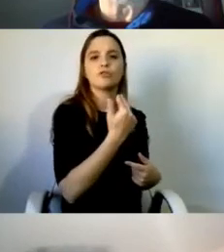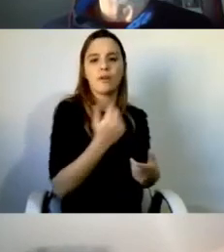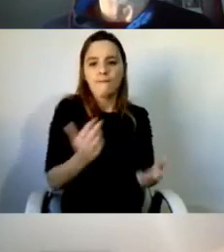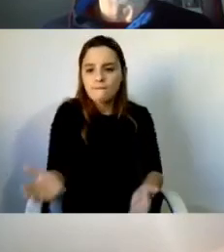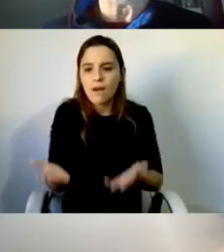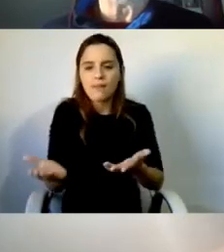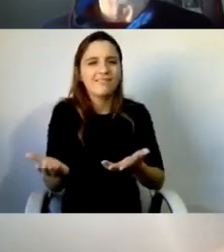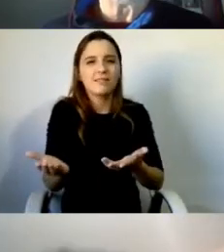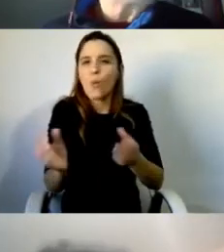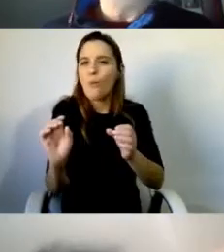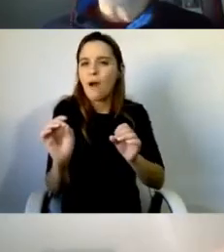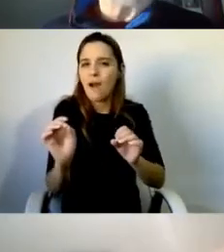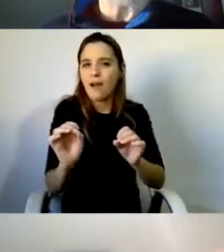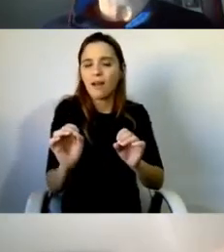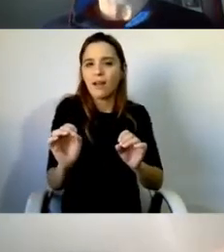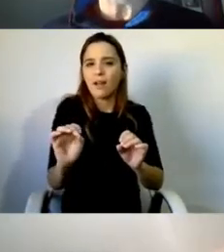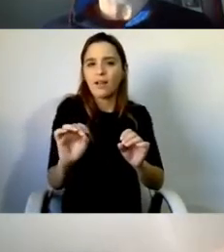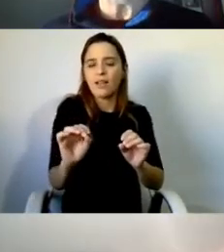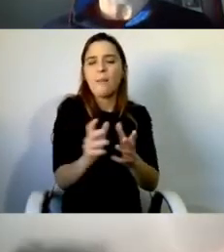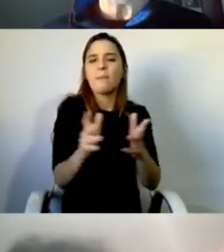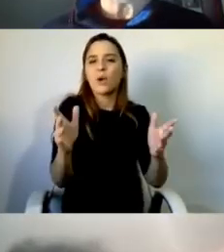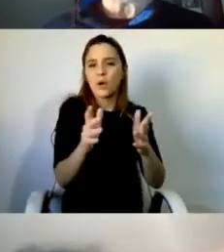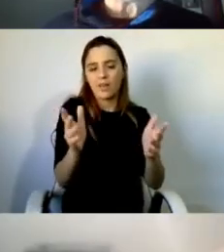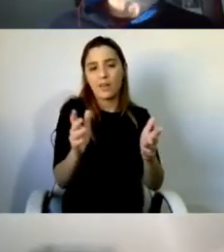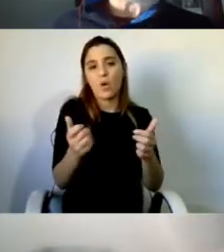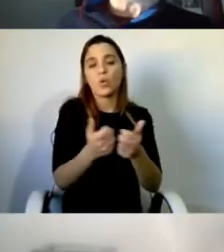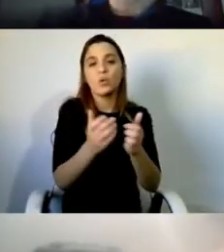speaking, all of the talking, all of the